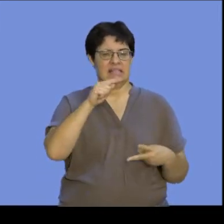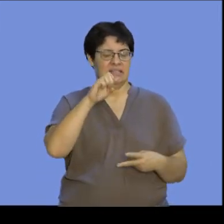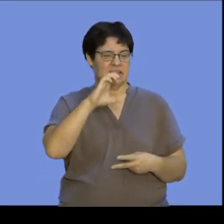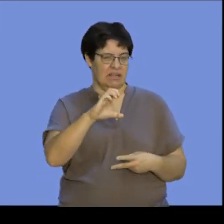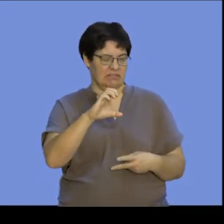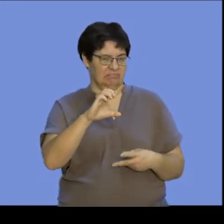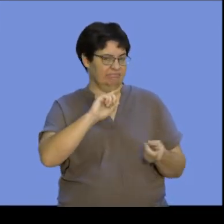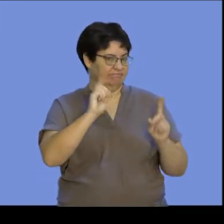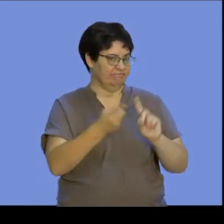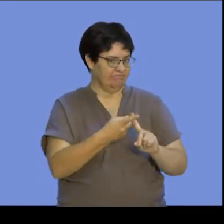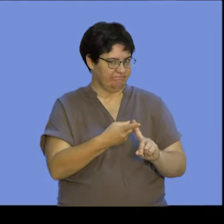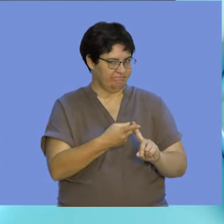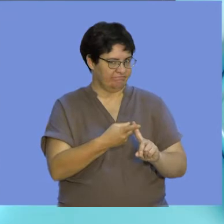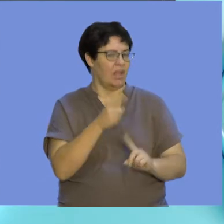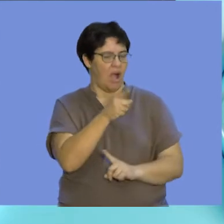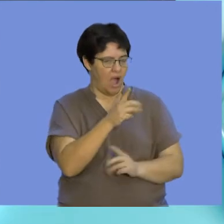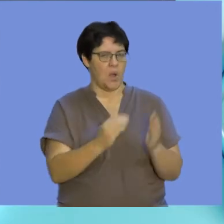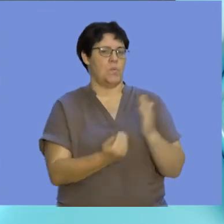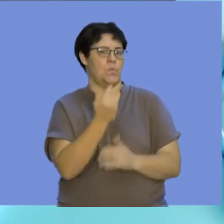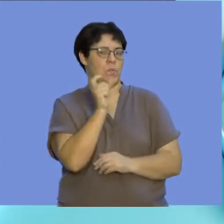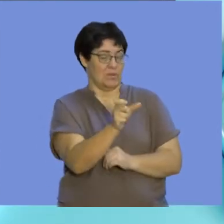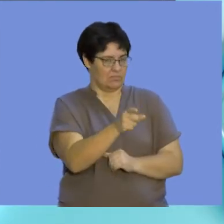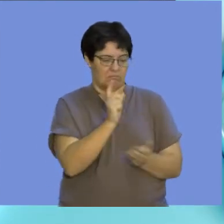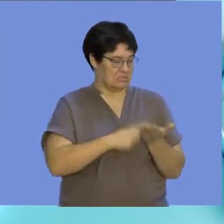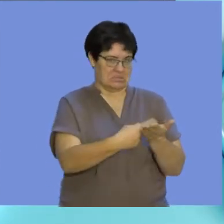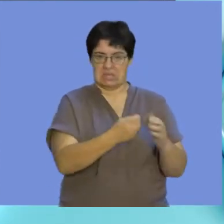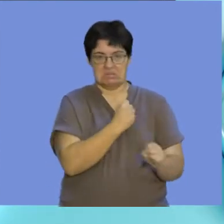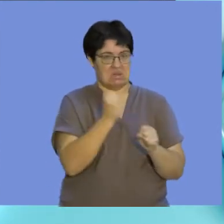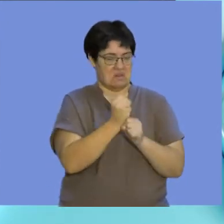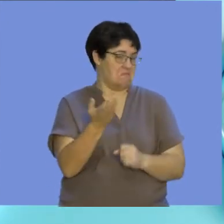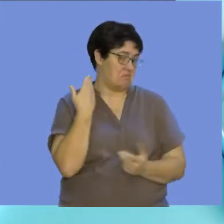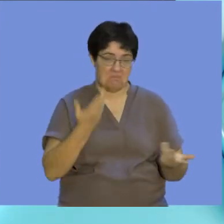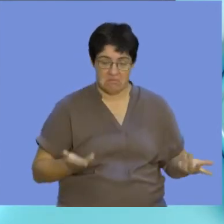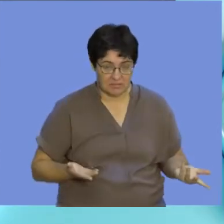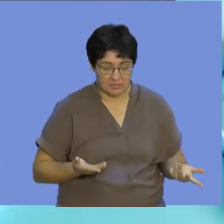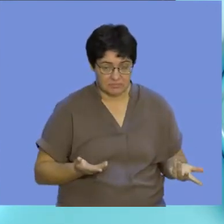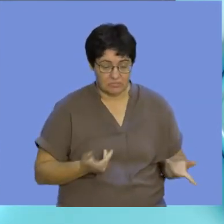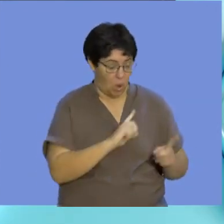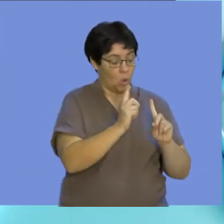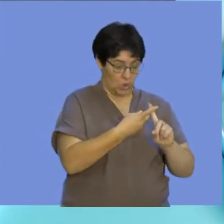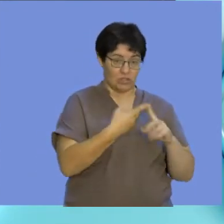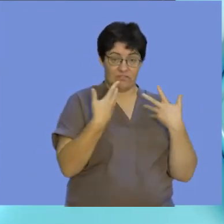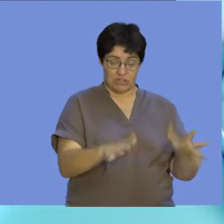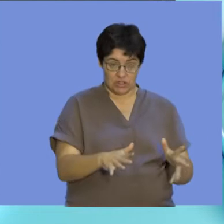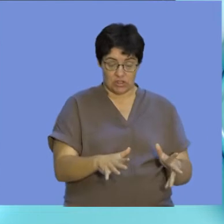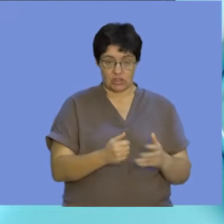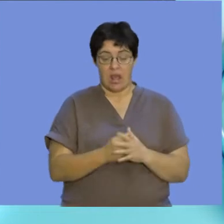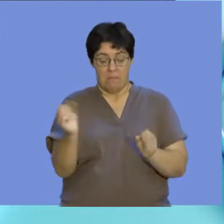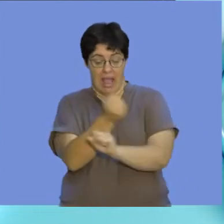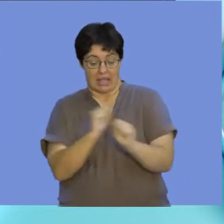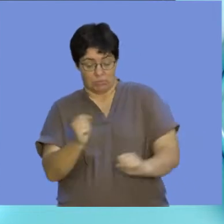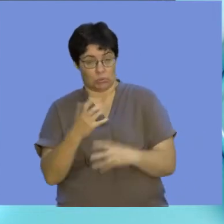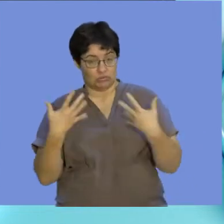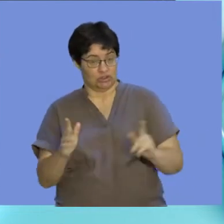that's a new word. We haven't discussed that before. We did collisions and we've done